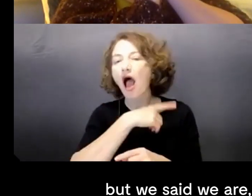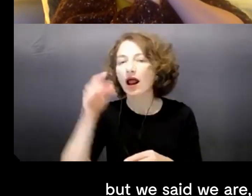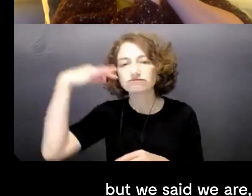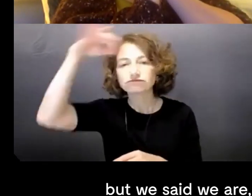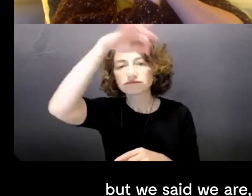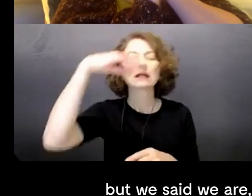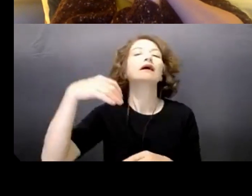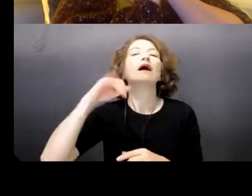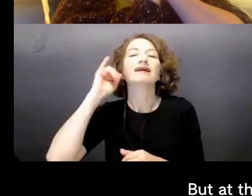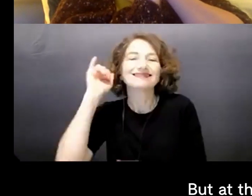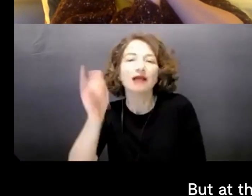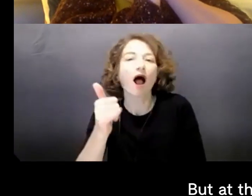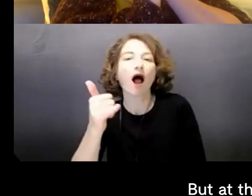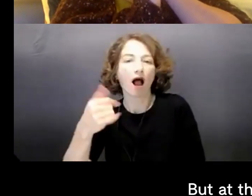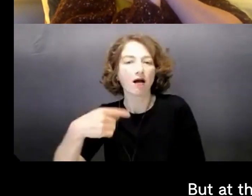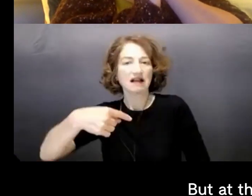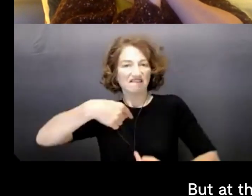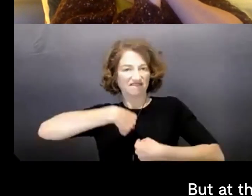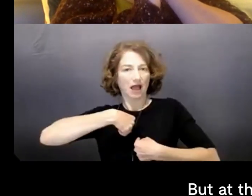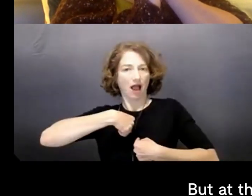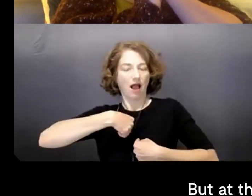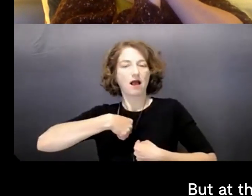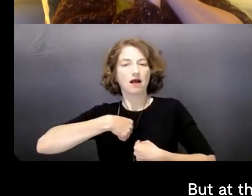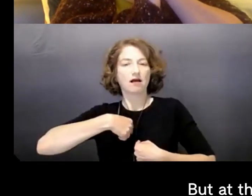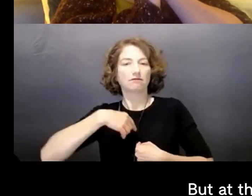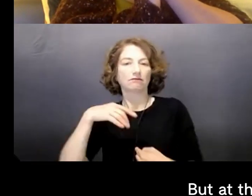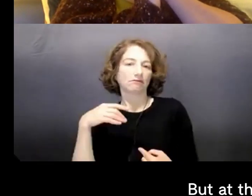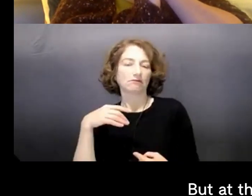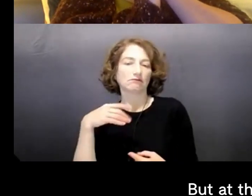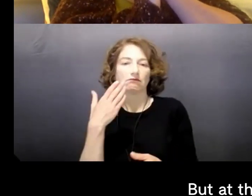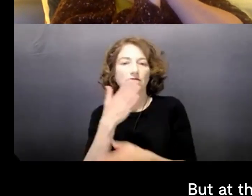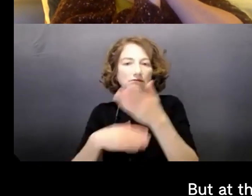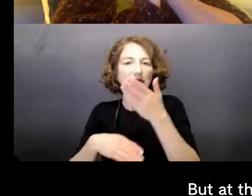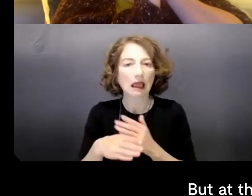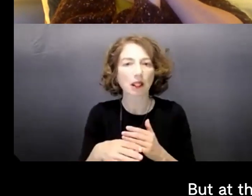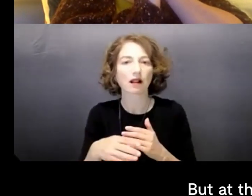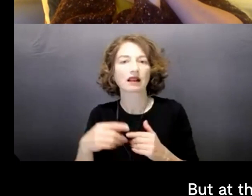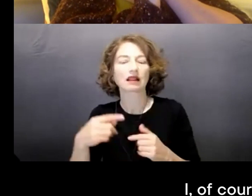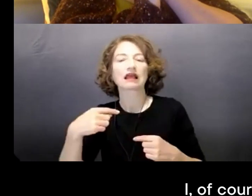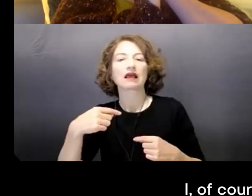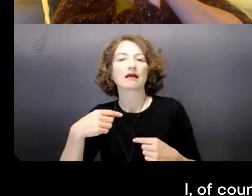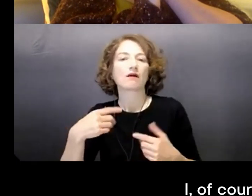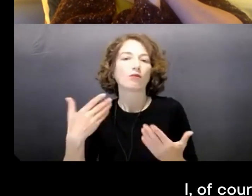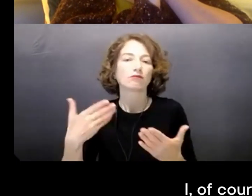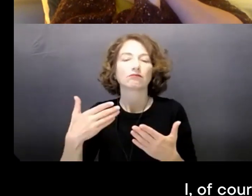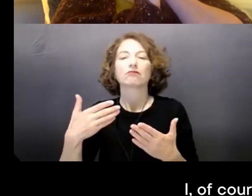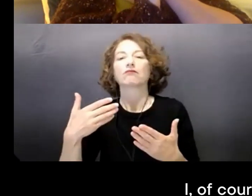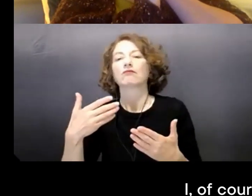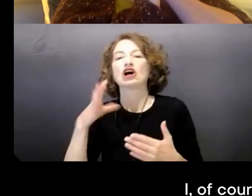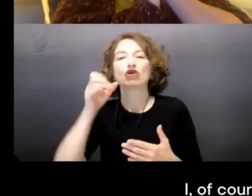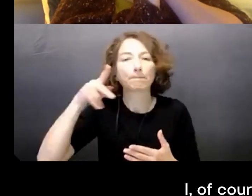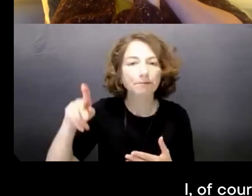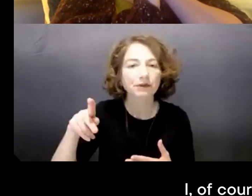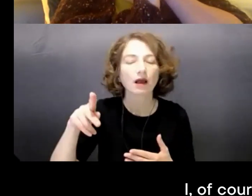as disabled at crib, but at the same time, I think in the same way you describe it, I of course